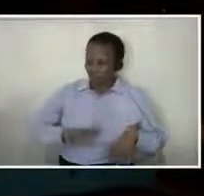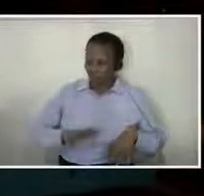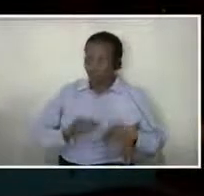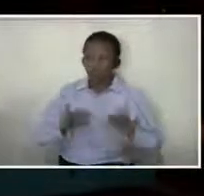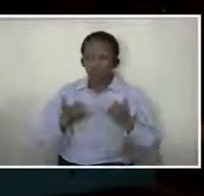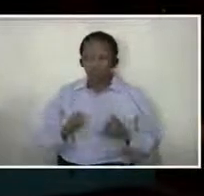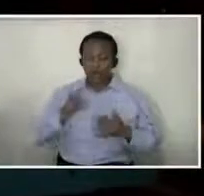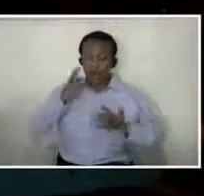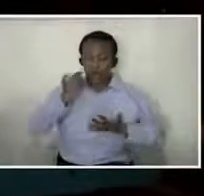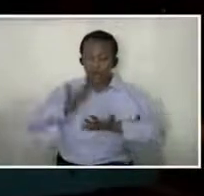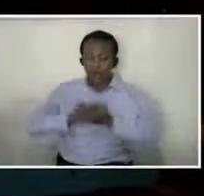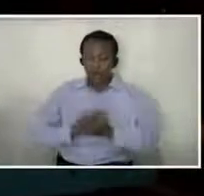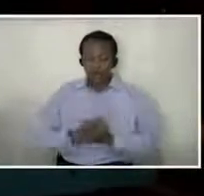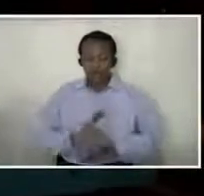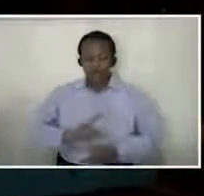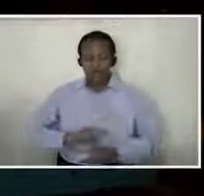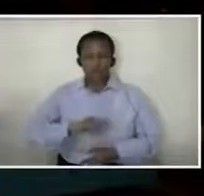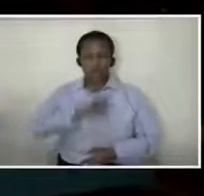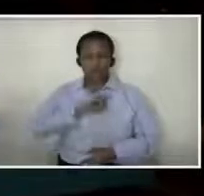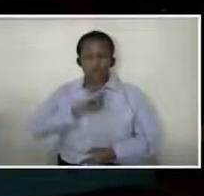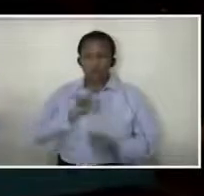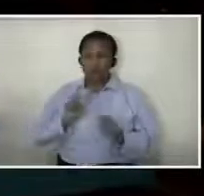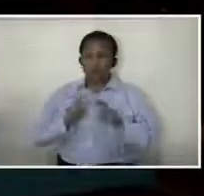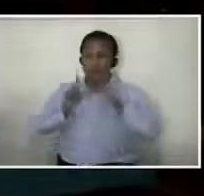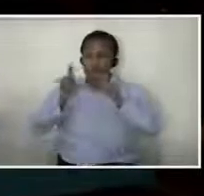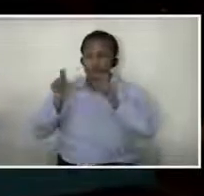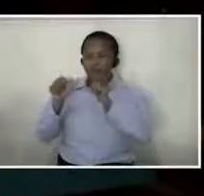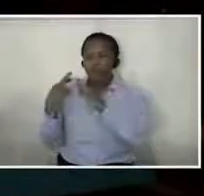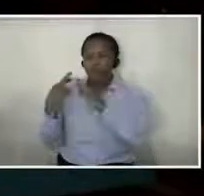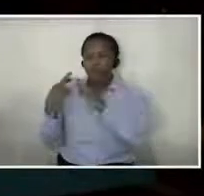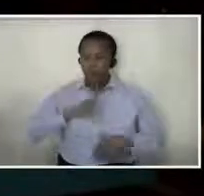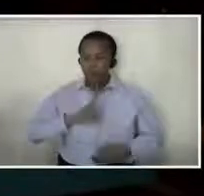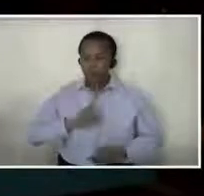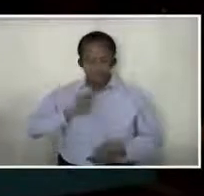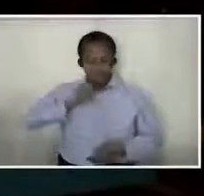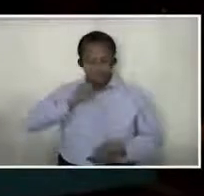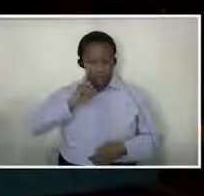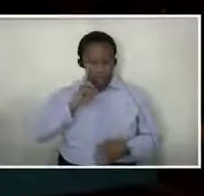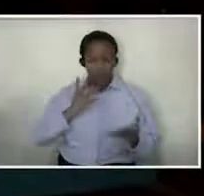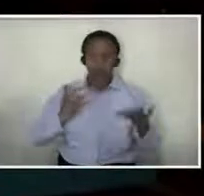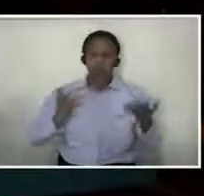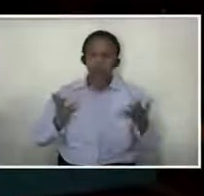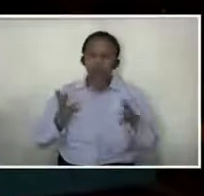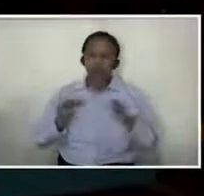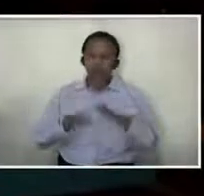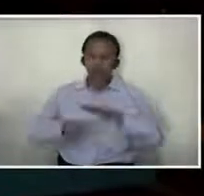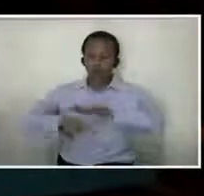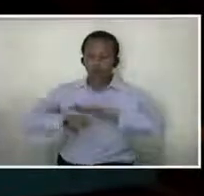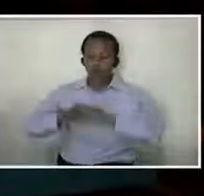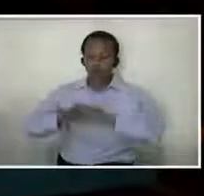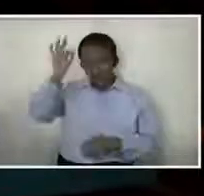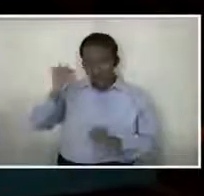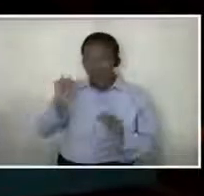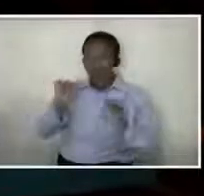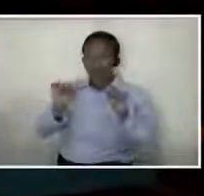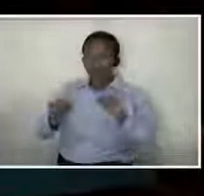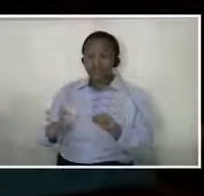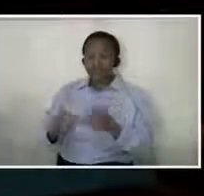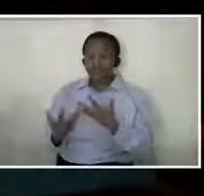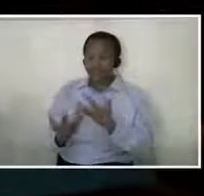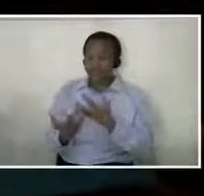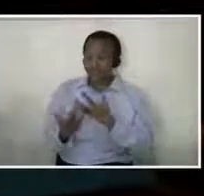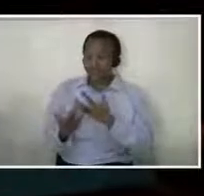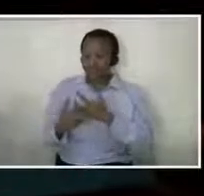it is evident that people want to see greater accountability and oversight in local government, which perfectly fits the coalition